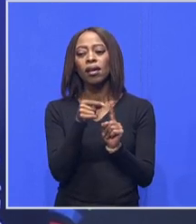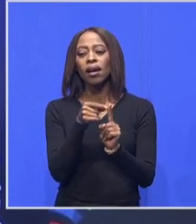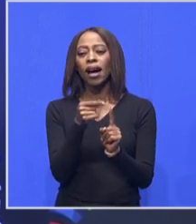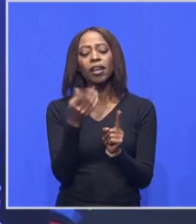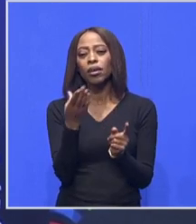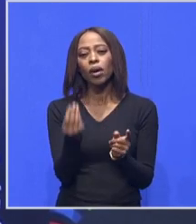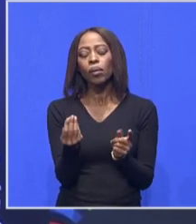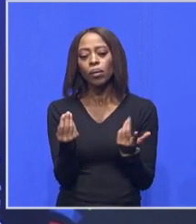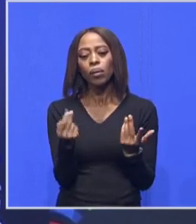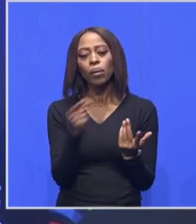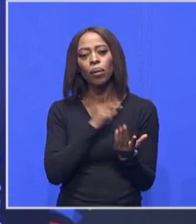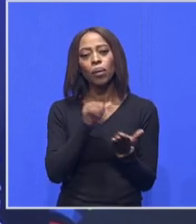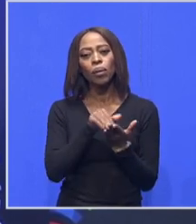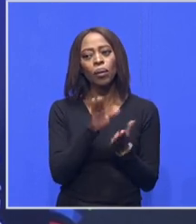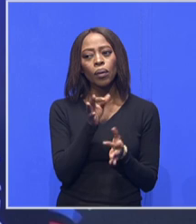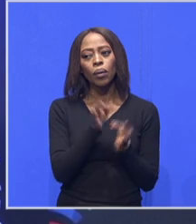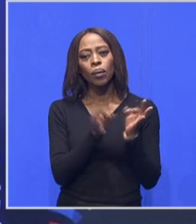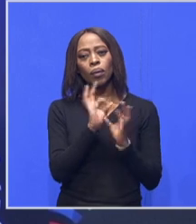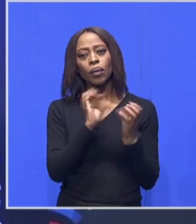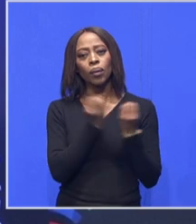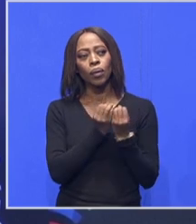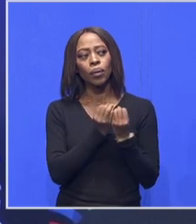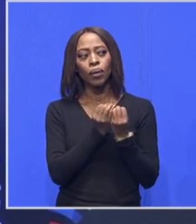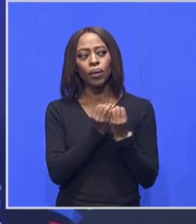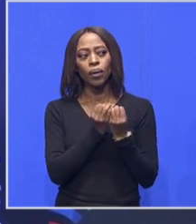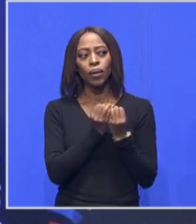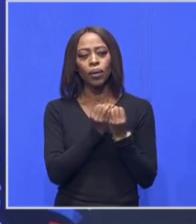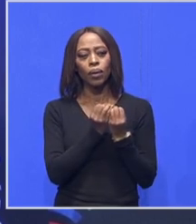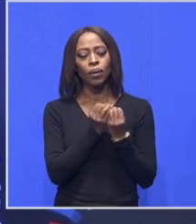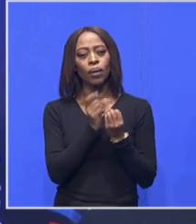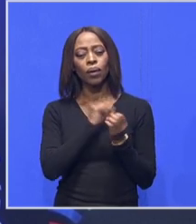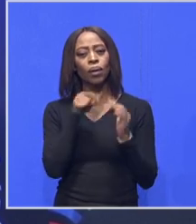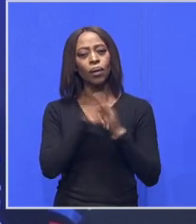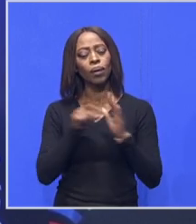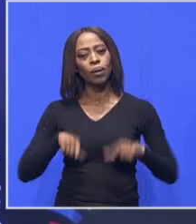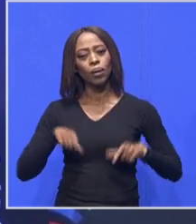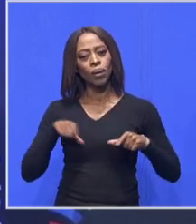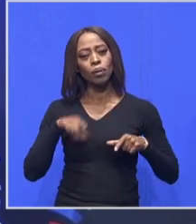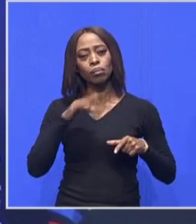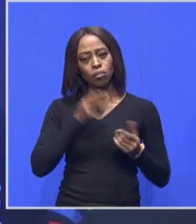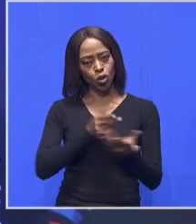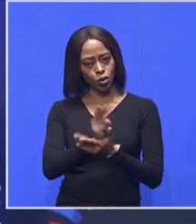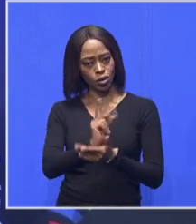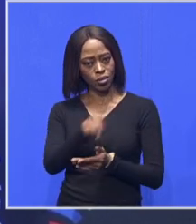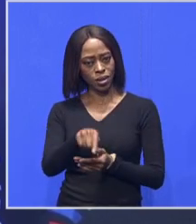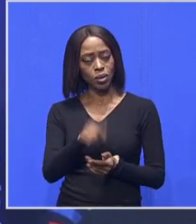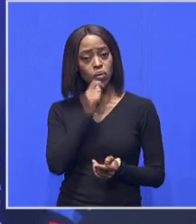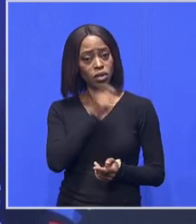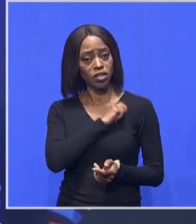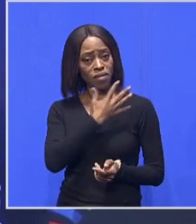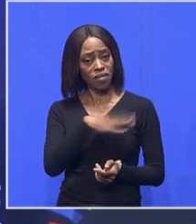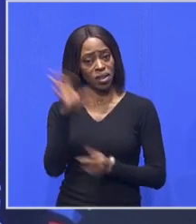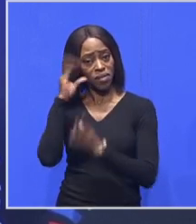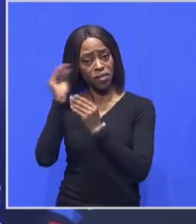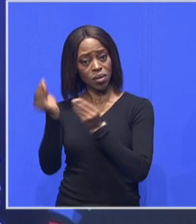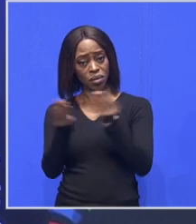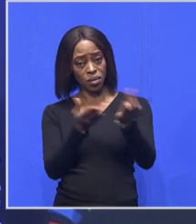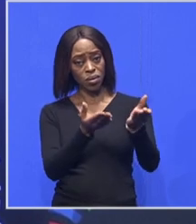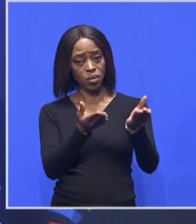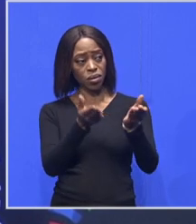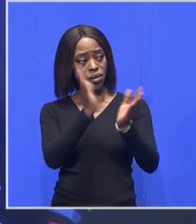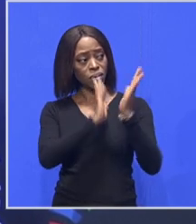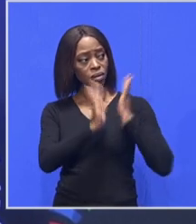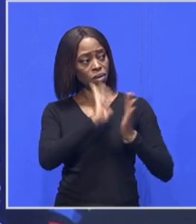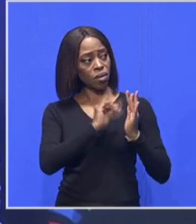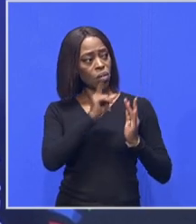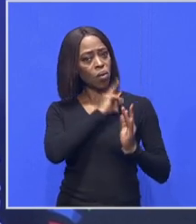to remove a certain political party from power may lead to a loss of life. So we require honesty from him. We trusted him with that information when he gave it to us. Why he did